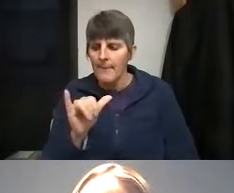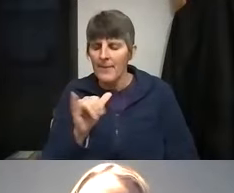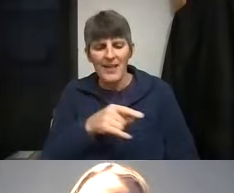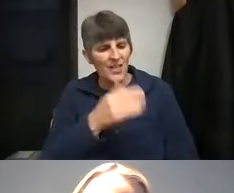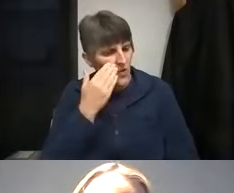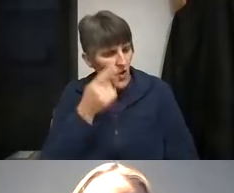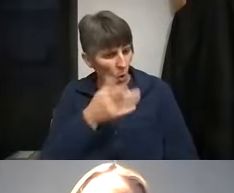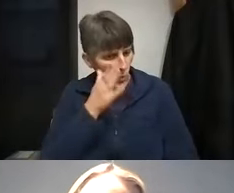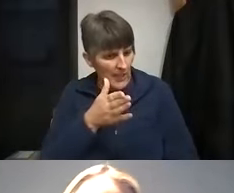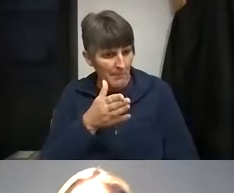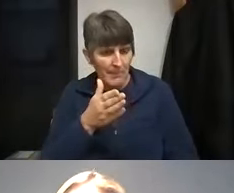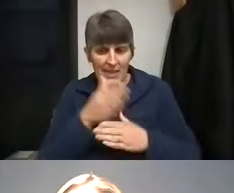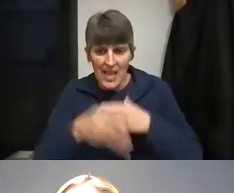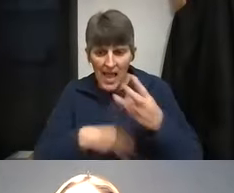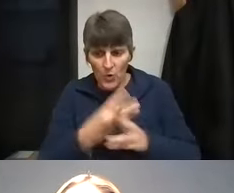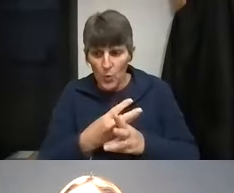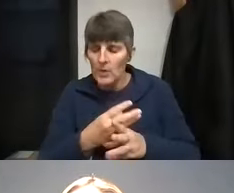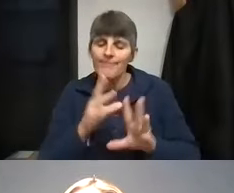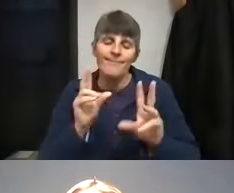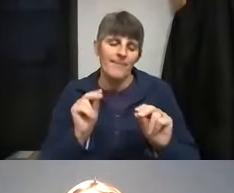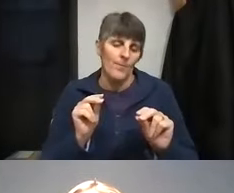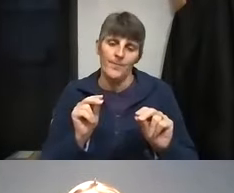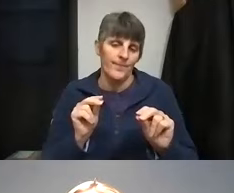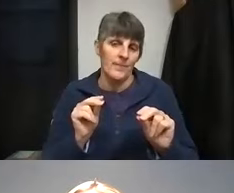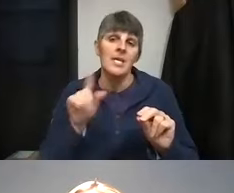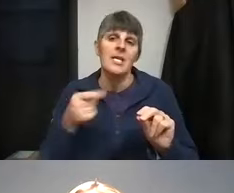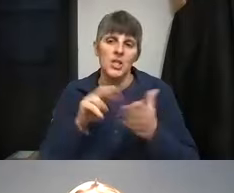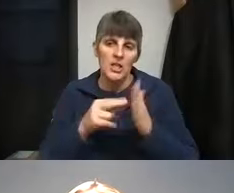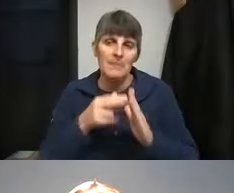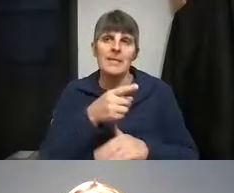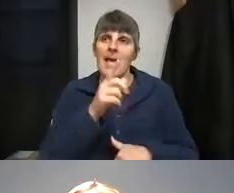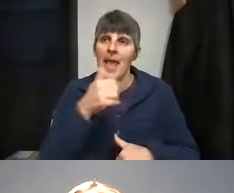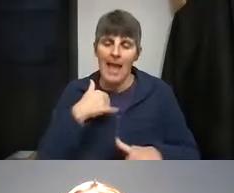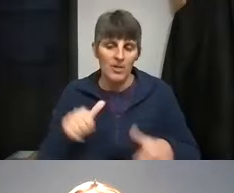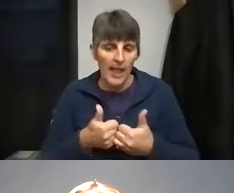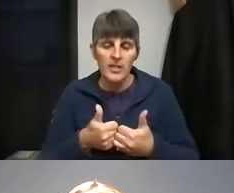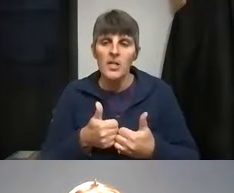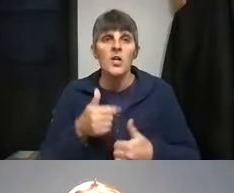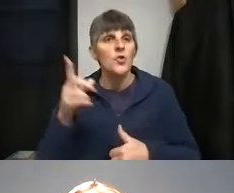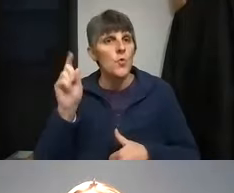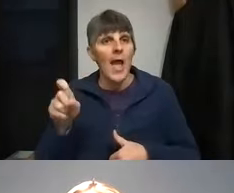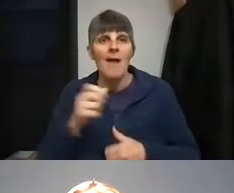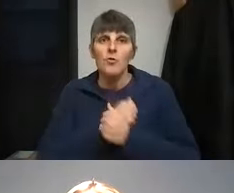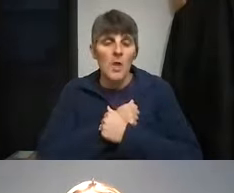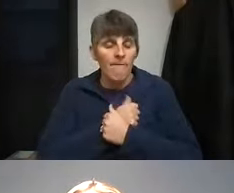is it going to be the end of the world? It's not. It just means that they just have challenges. You have to love